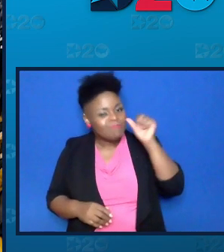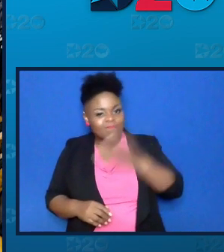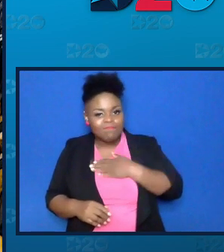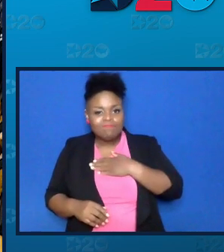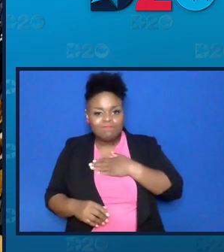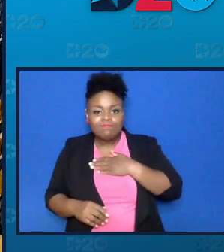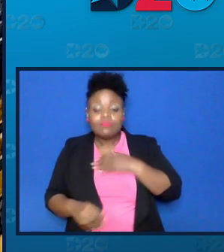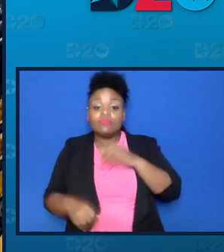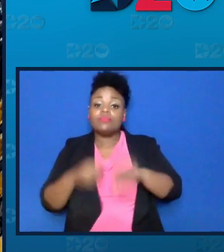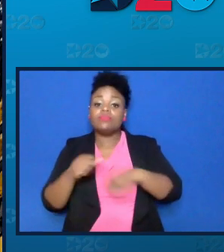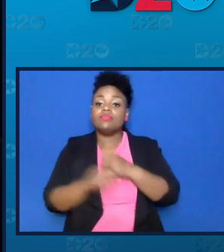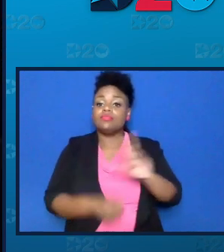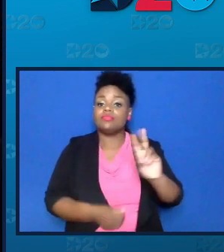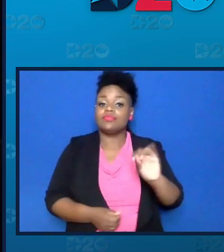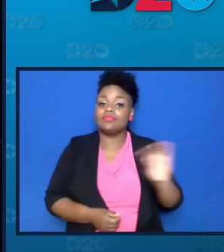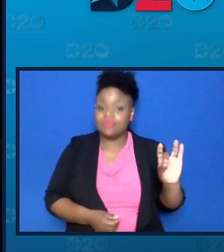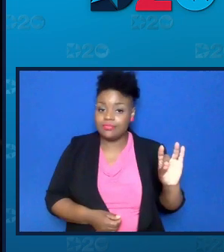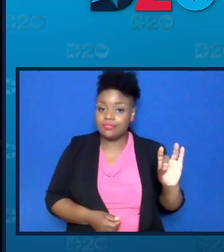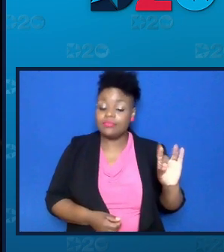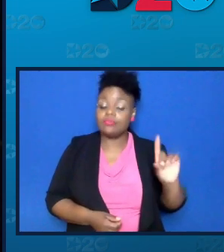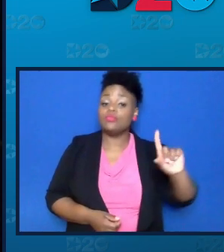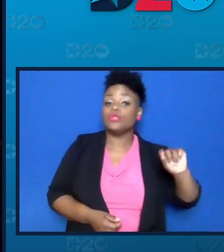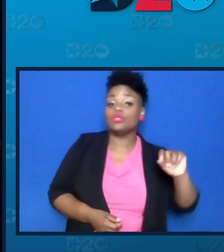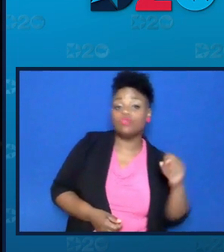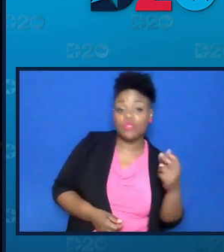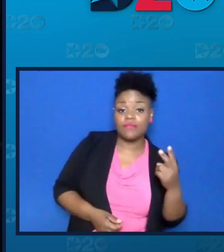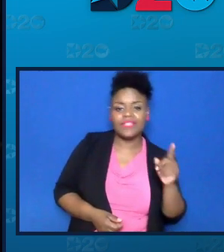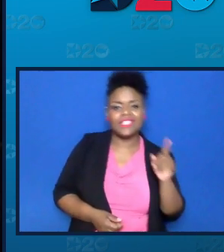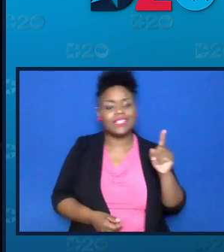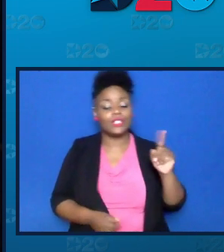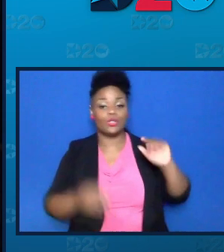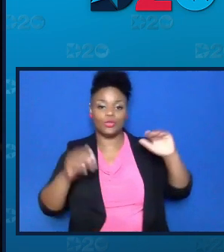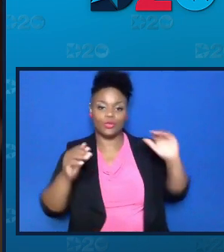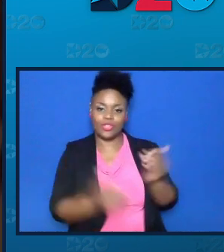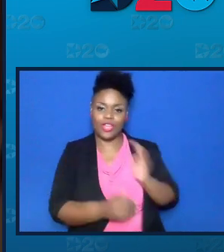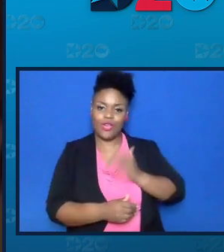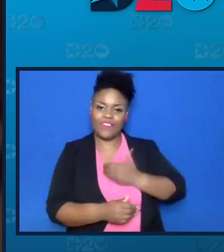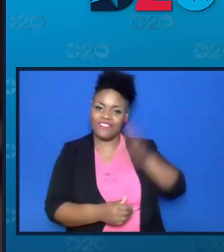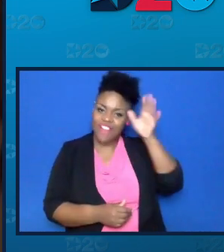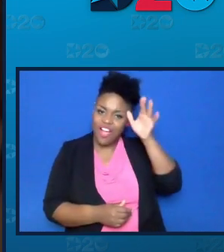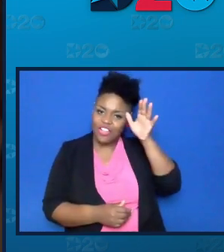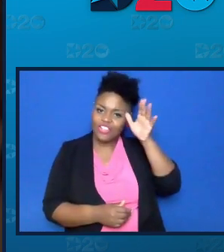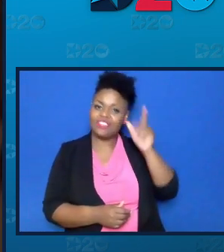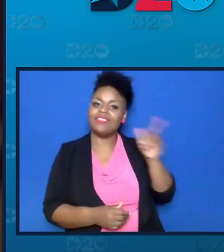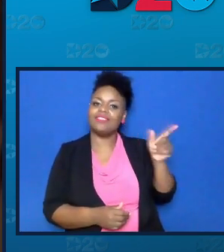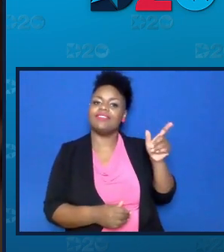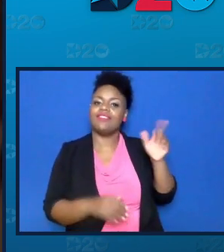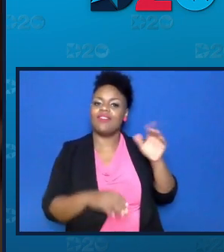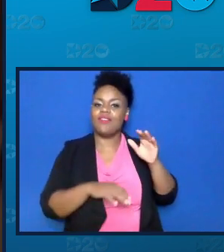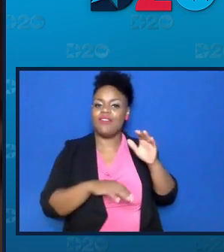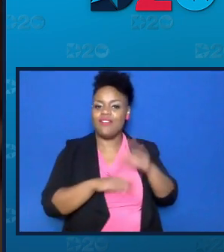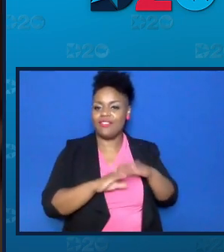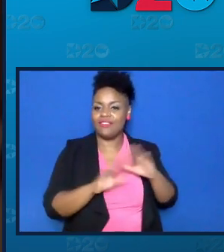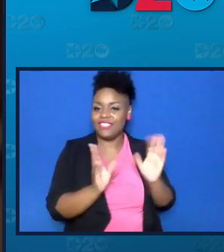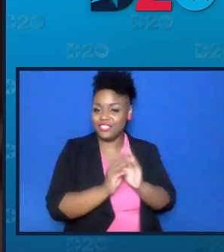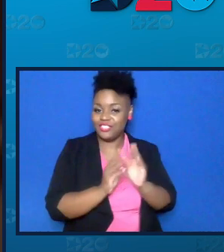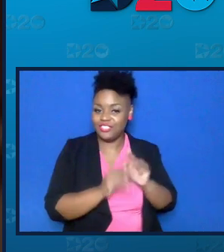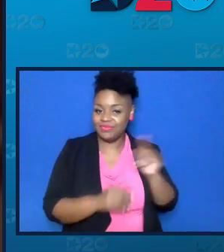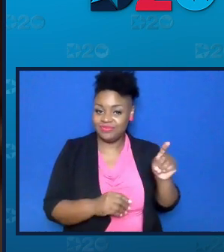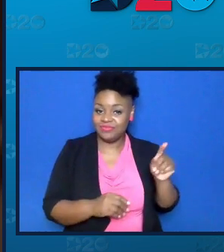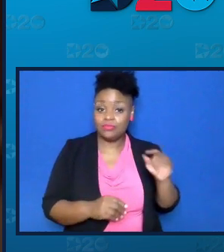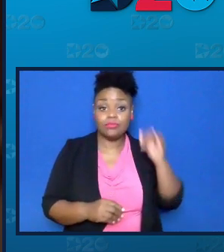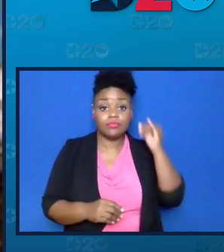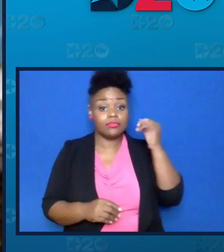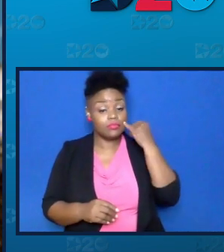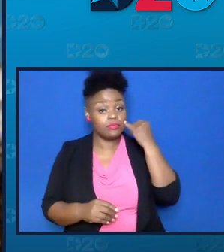and 2012, he introduced our dad at those conventions. And if he was here, we're pretty sure we'd know what he'd